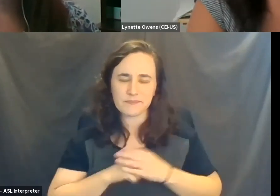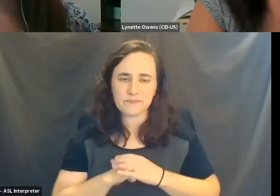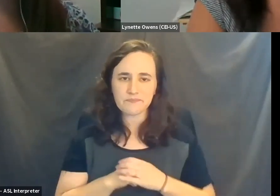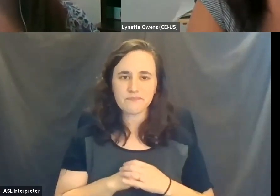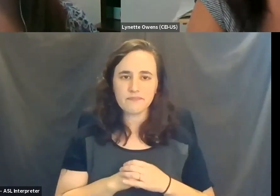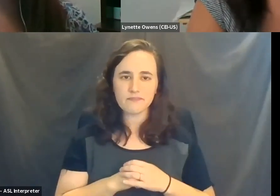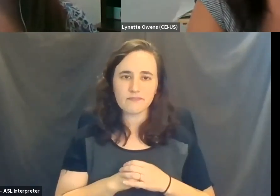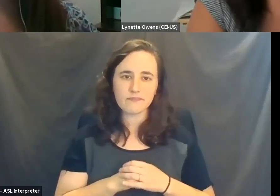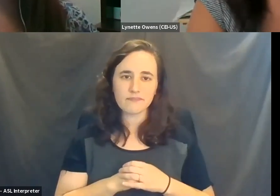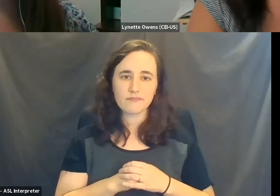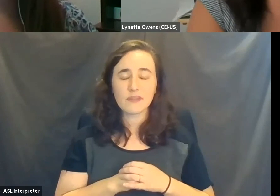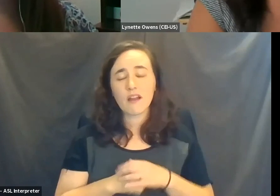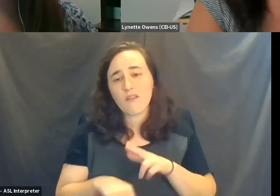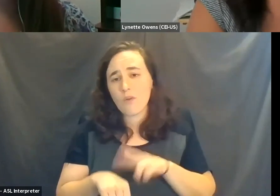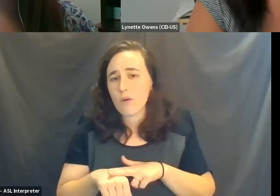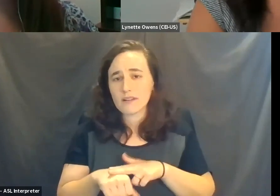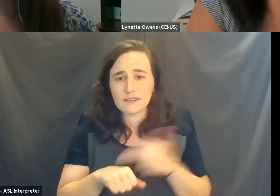there's a lot of tragedy in the spring, and